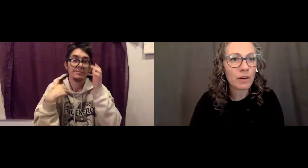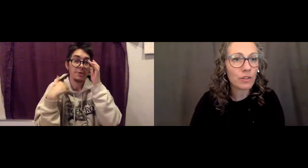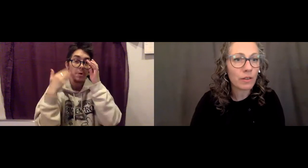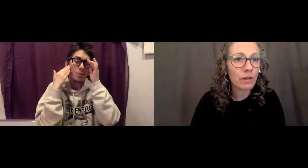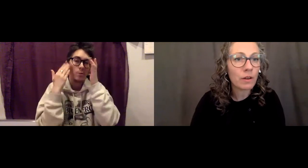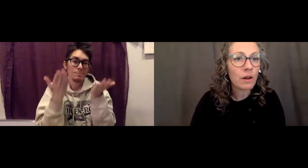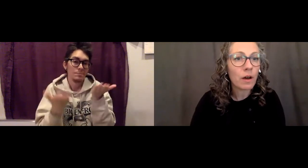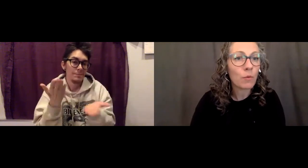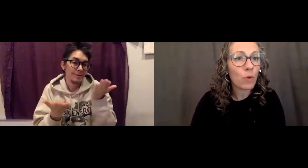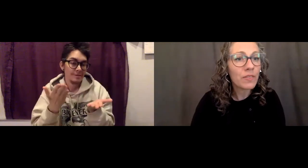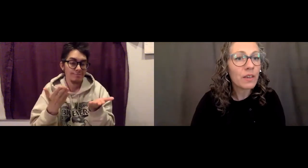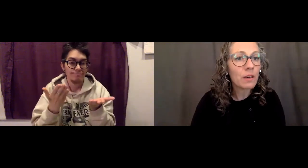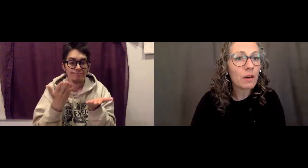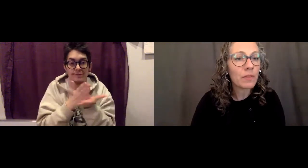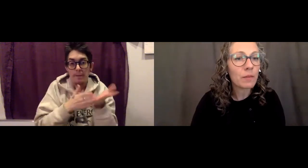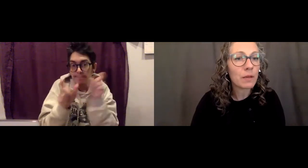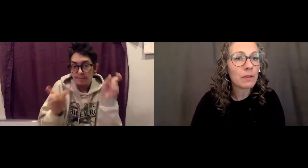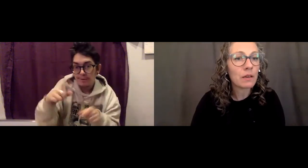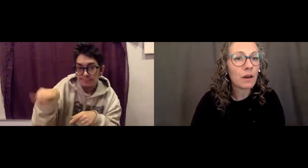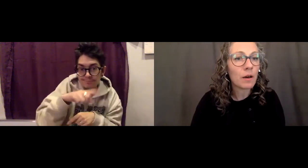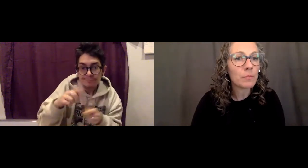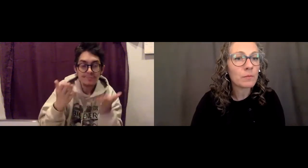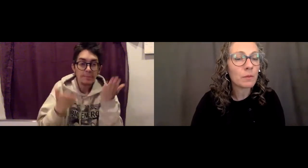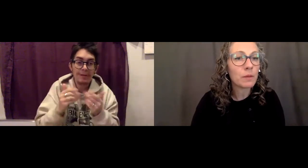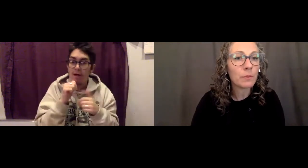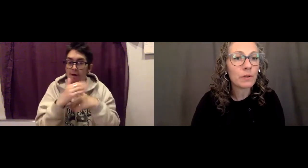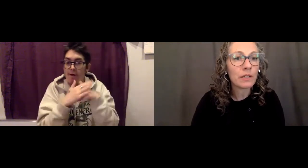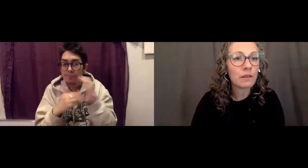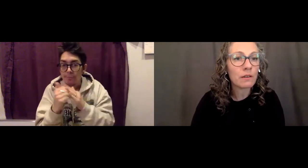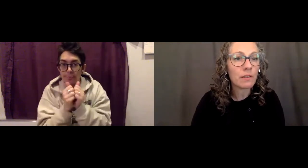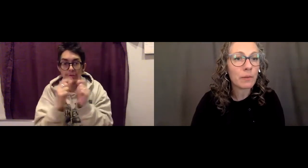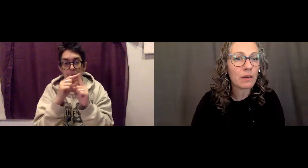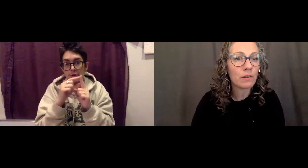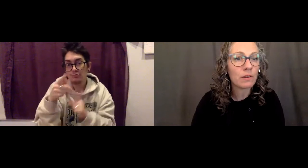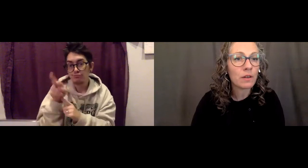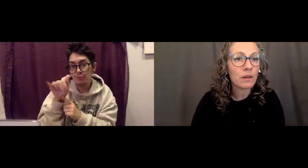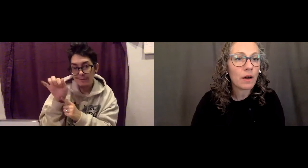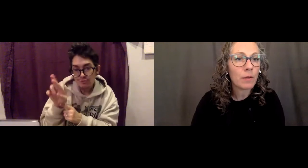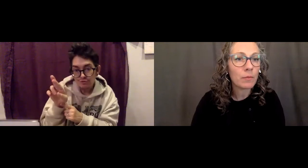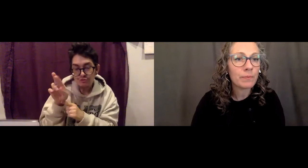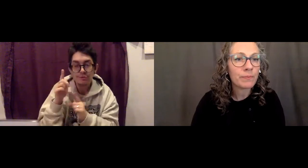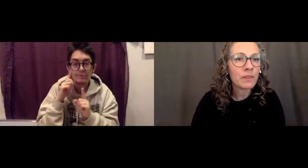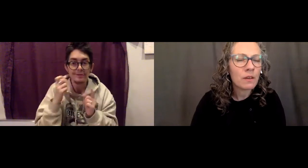playing on each other. One thing that maybe some people in the panel